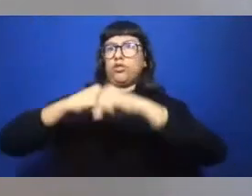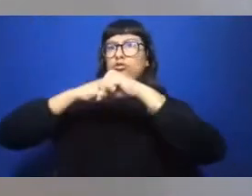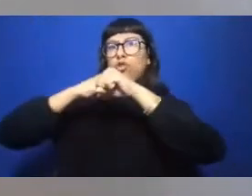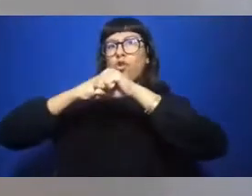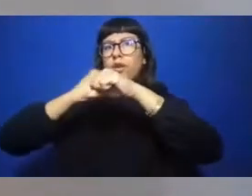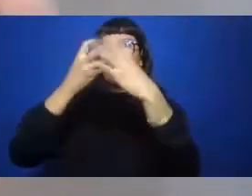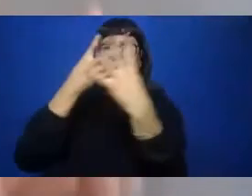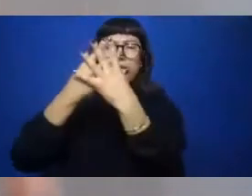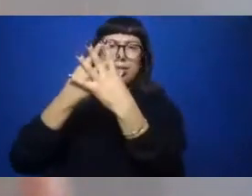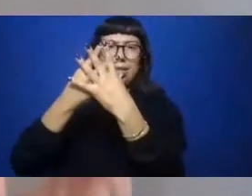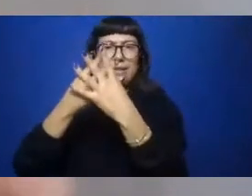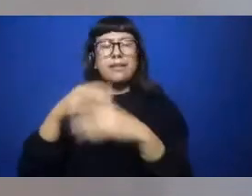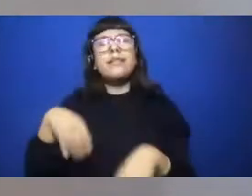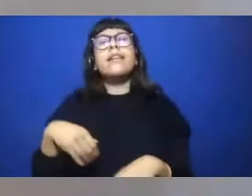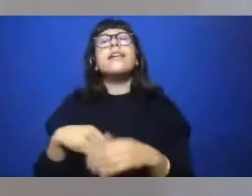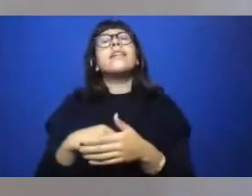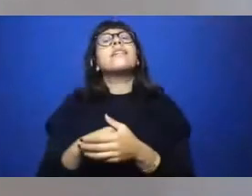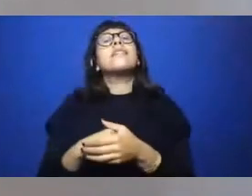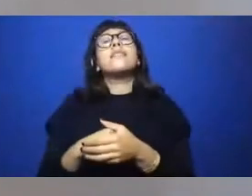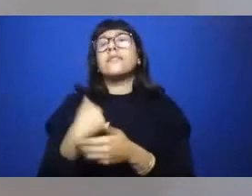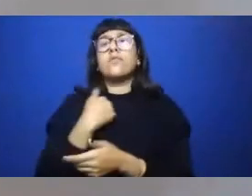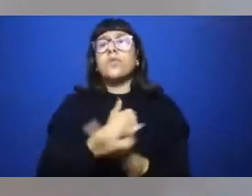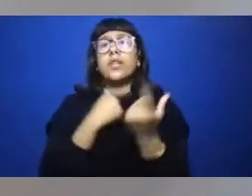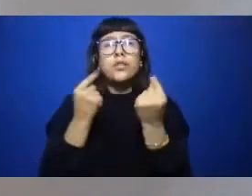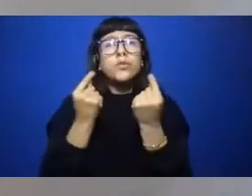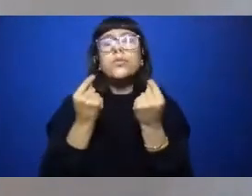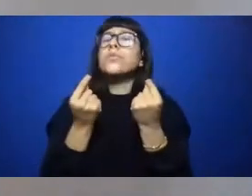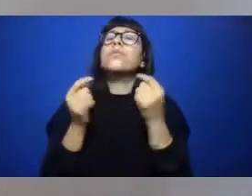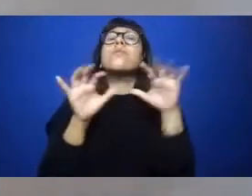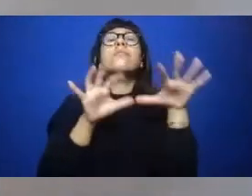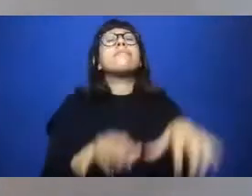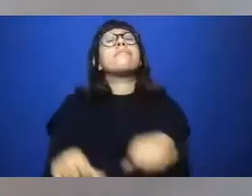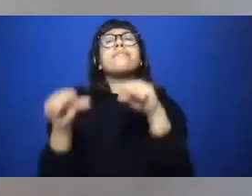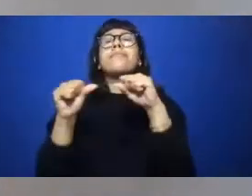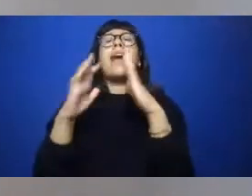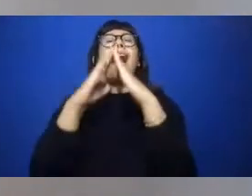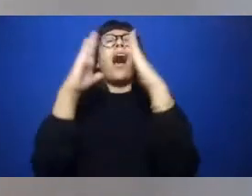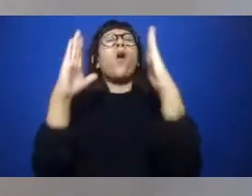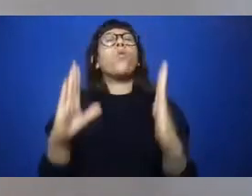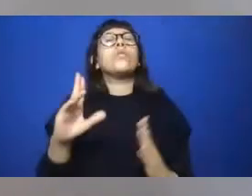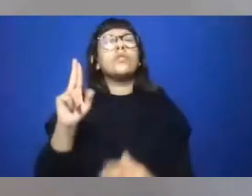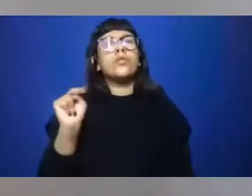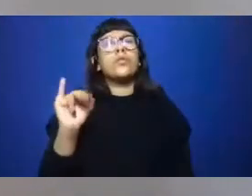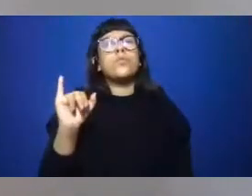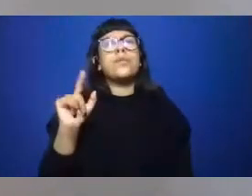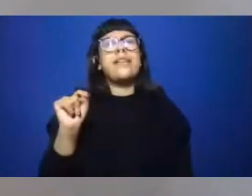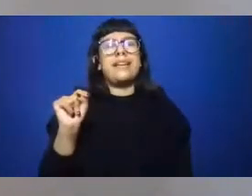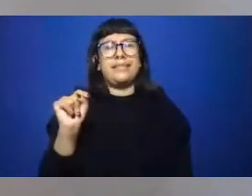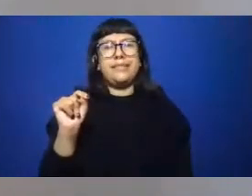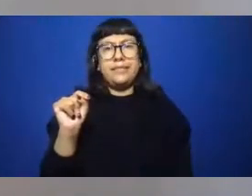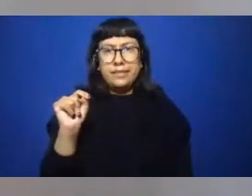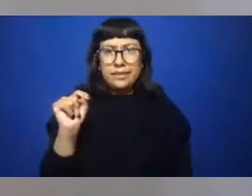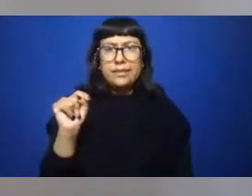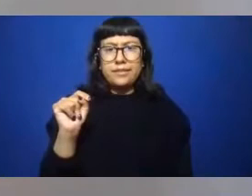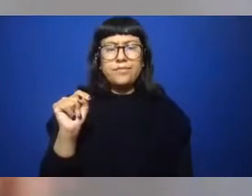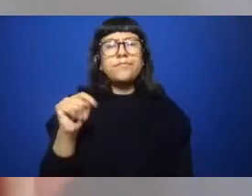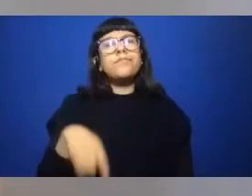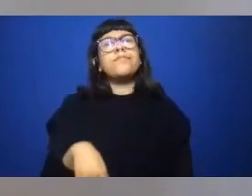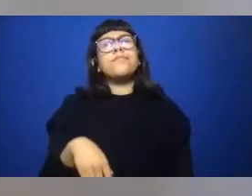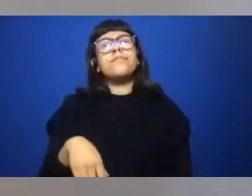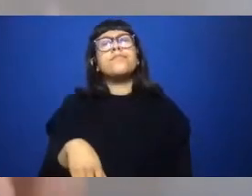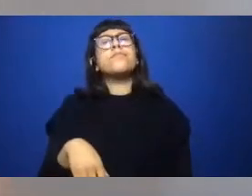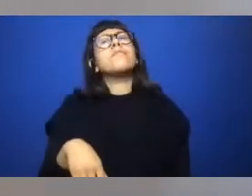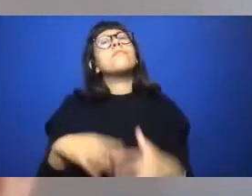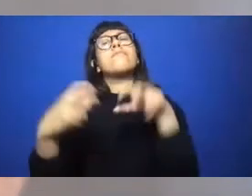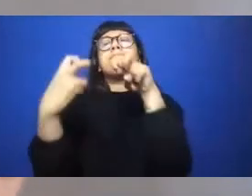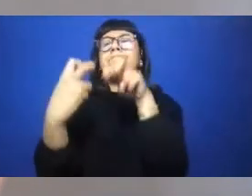we basically take over a housing unit and we ask people to tell us,